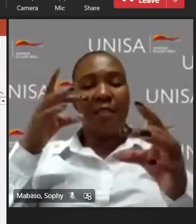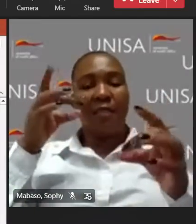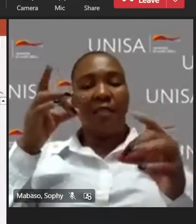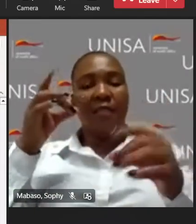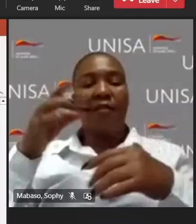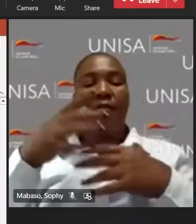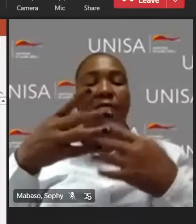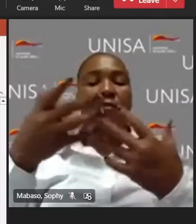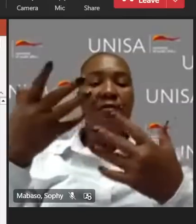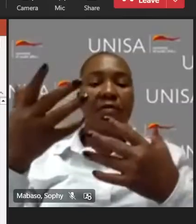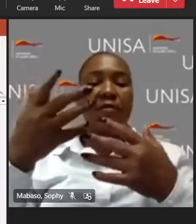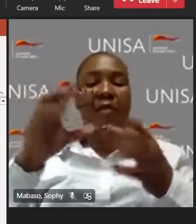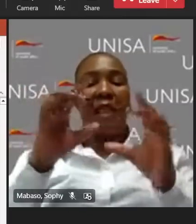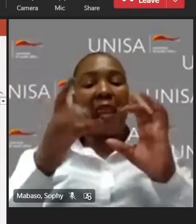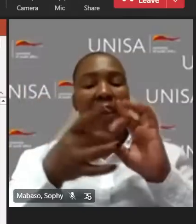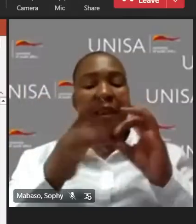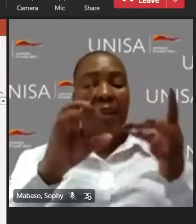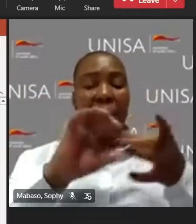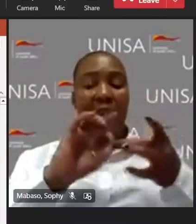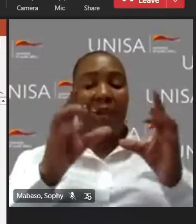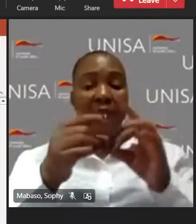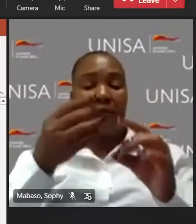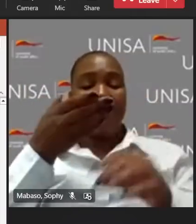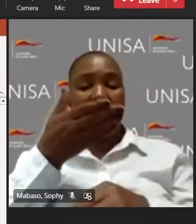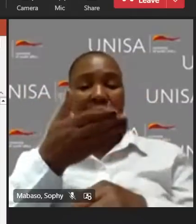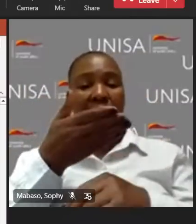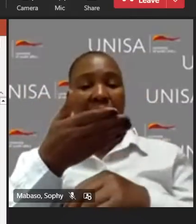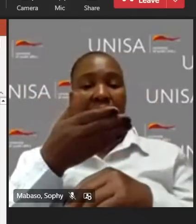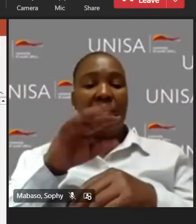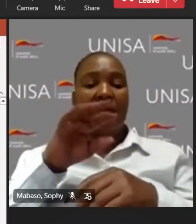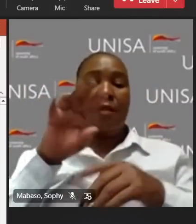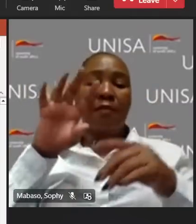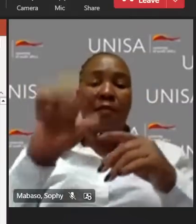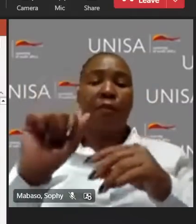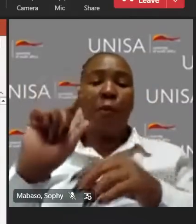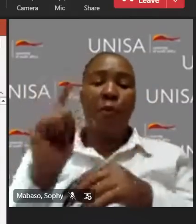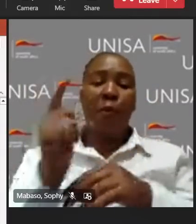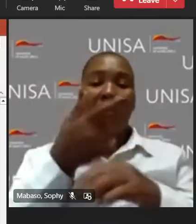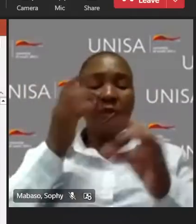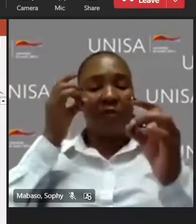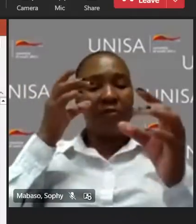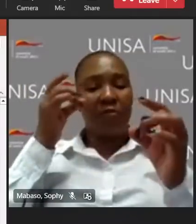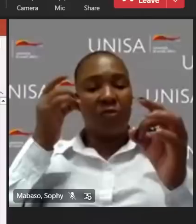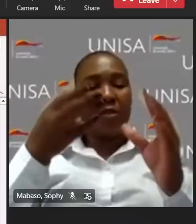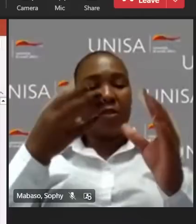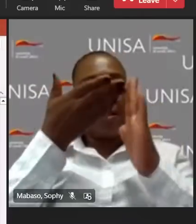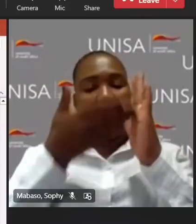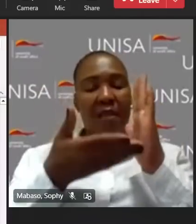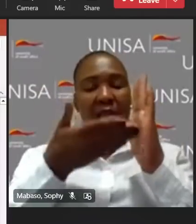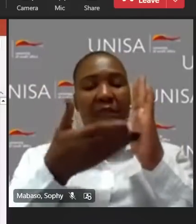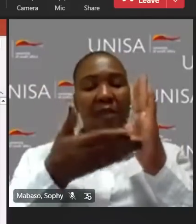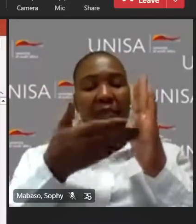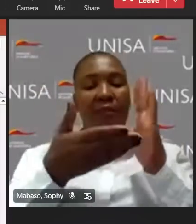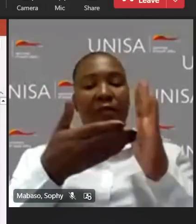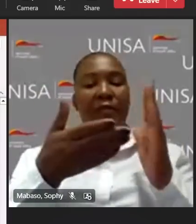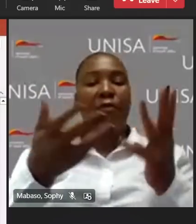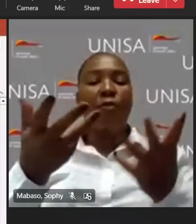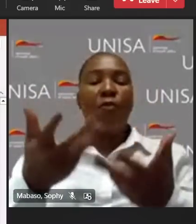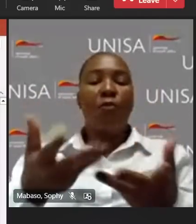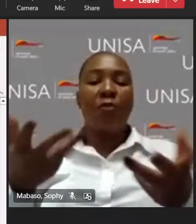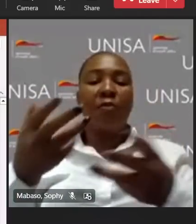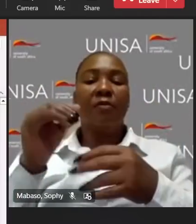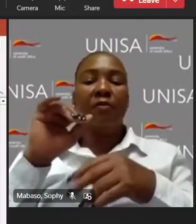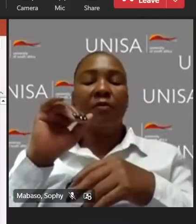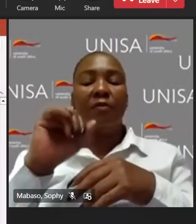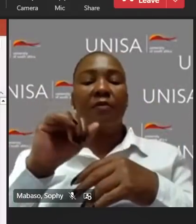the same link, you'll find all the details that you need regarding refunds and